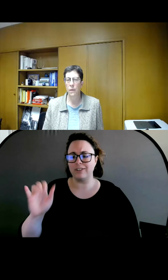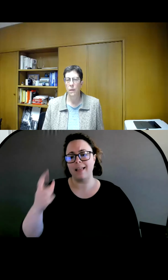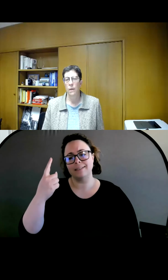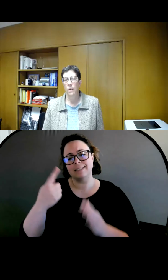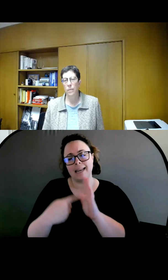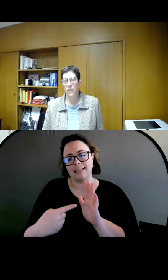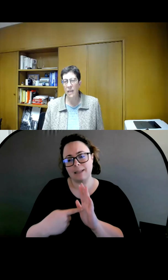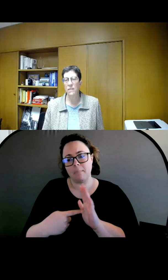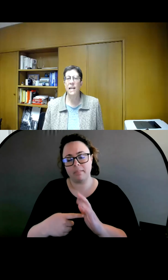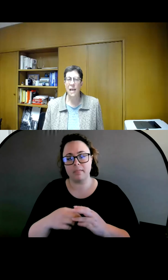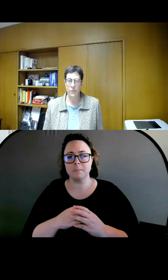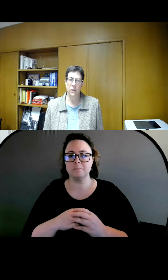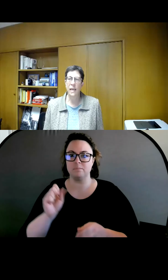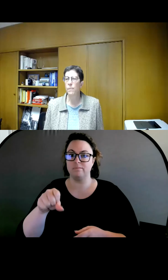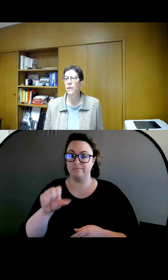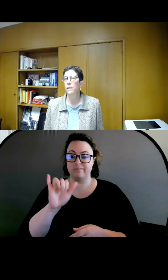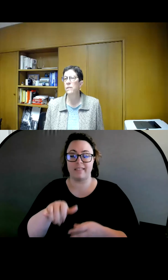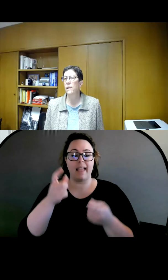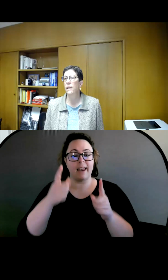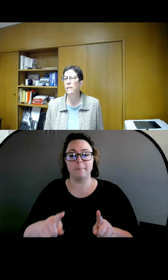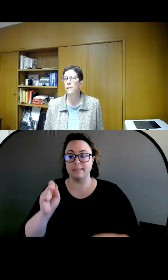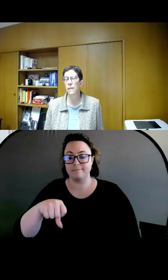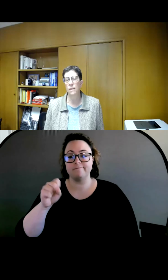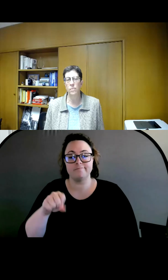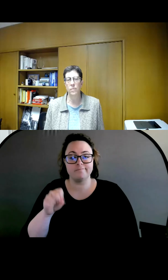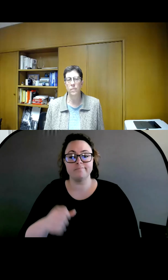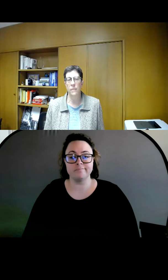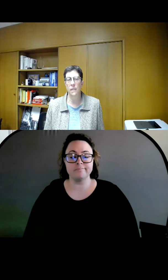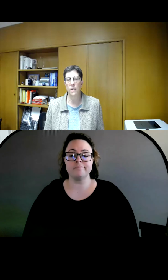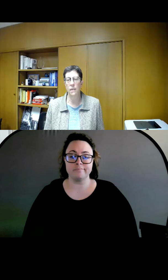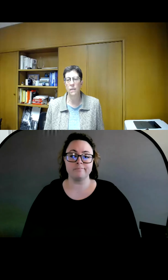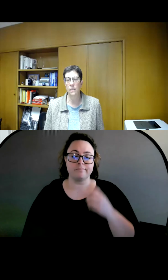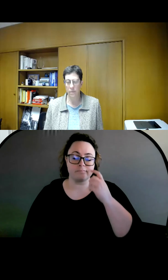So yes, that absolutely happens. And